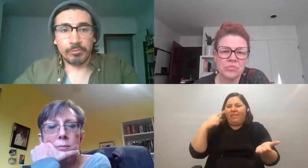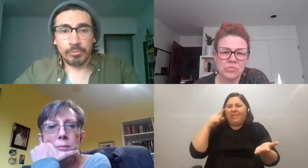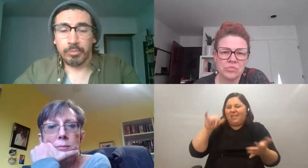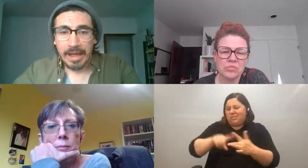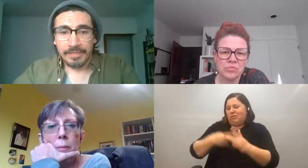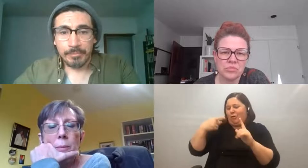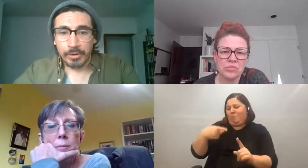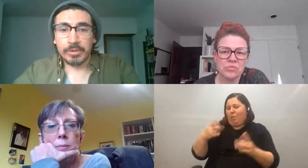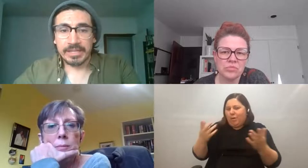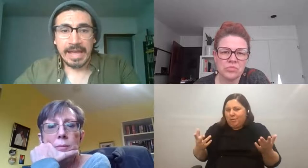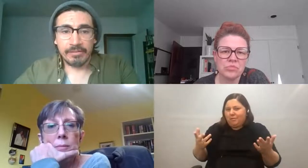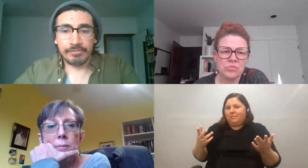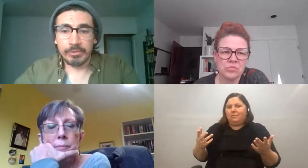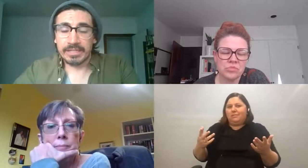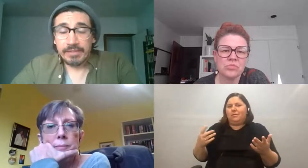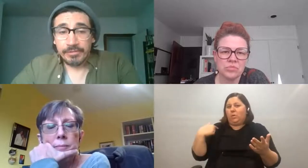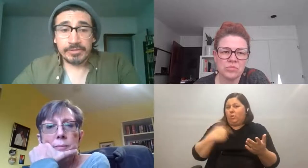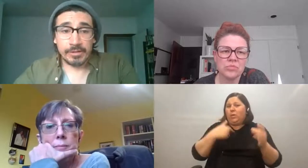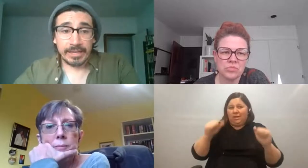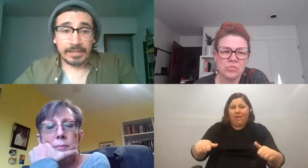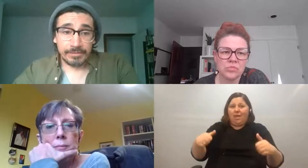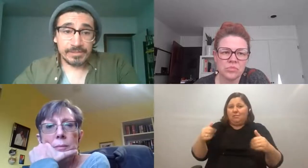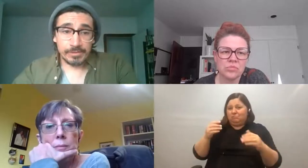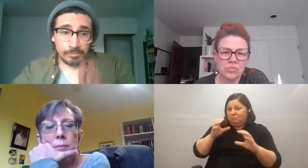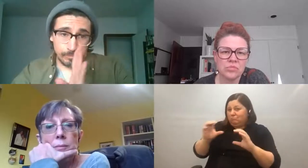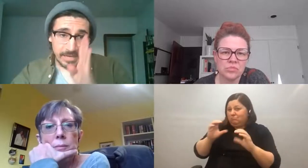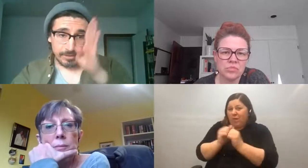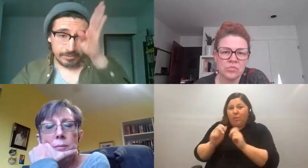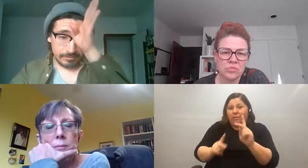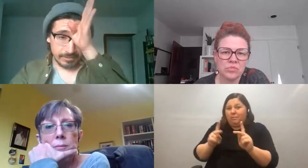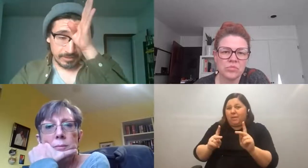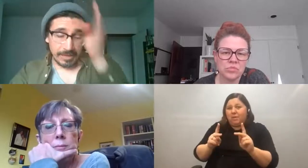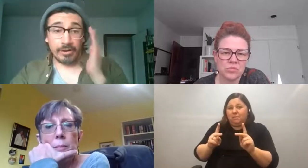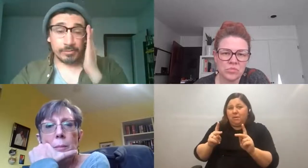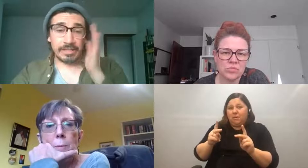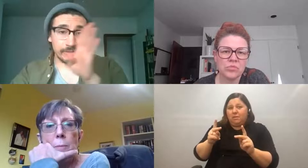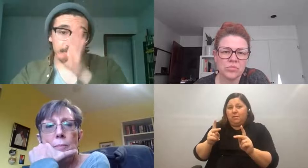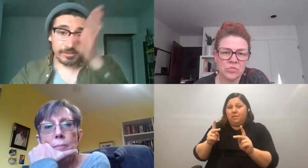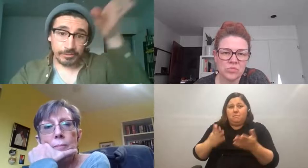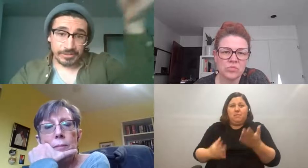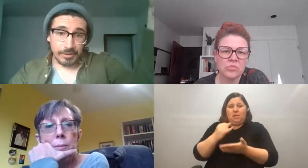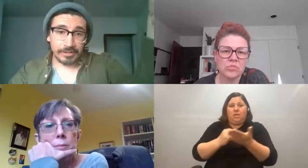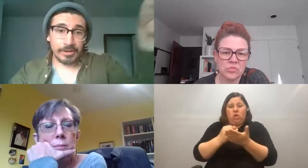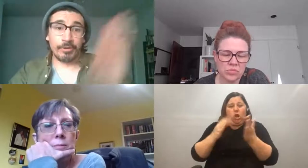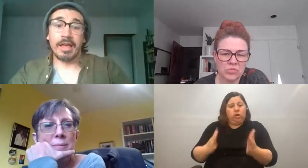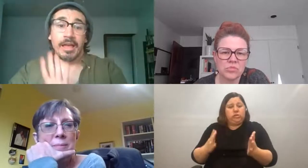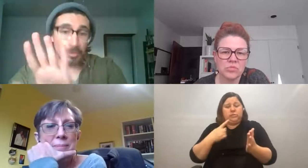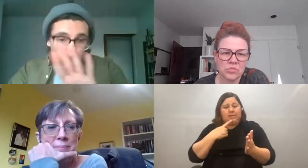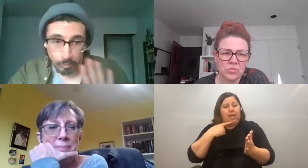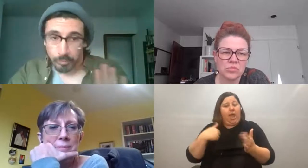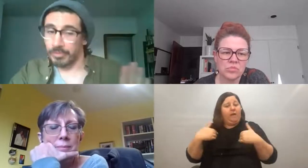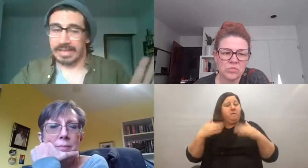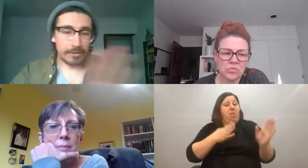and at that point we can have we can let folks know like if this is maybe that an artist will let us know this is the direction i want to go